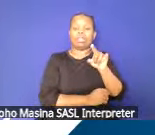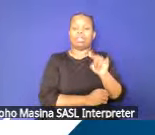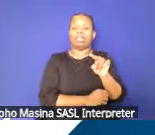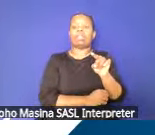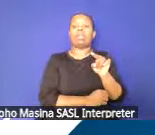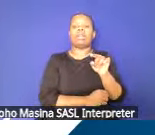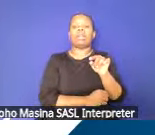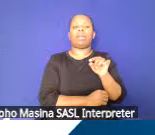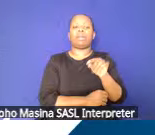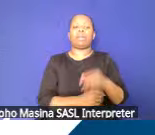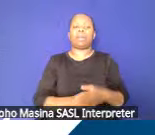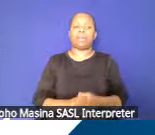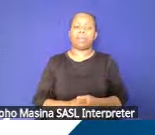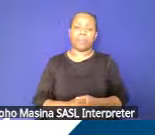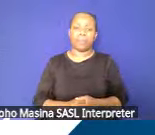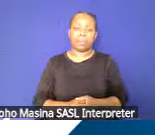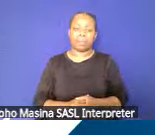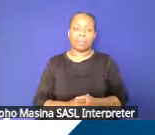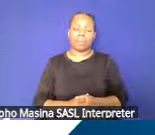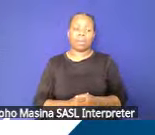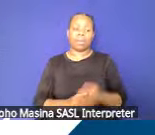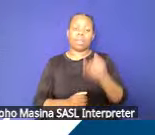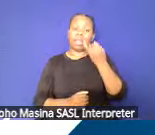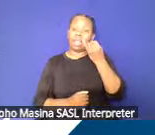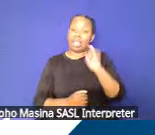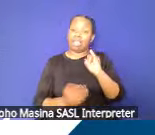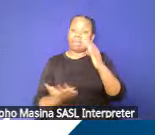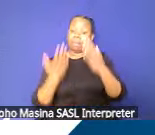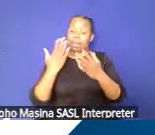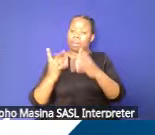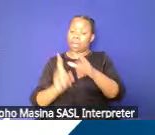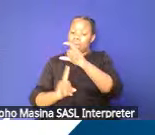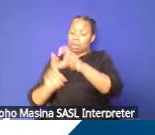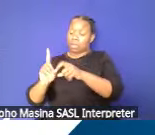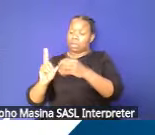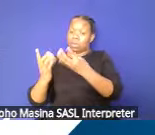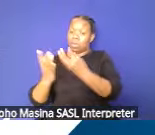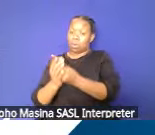included. If you are a person with disability